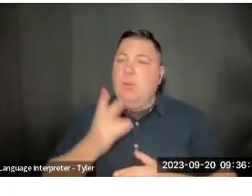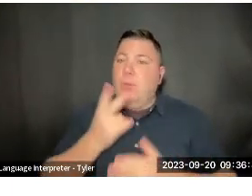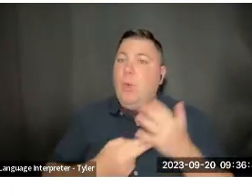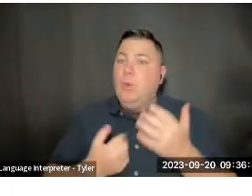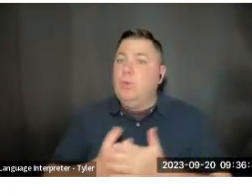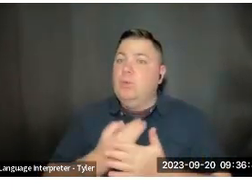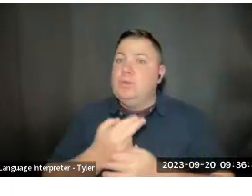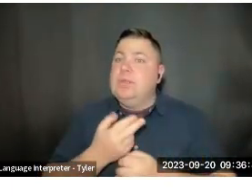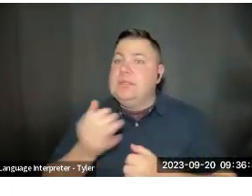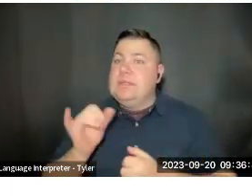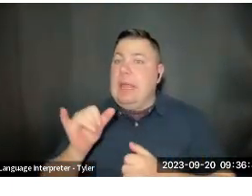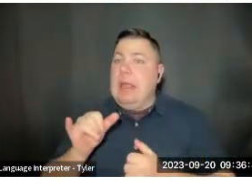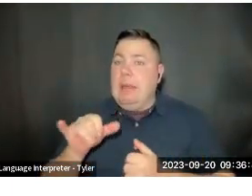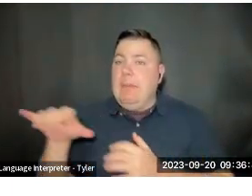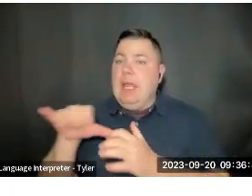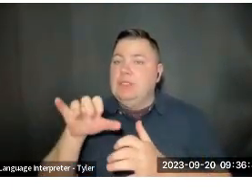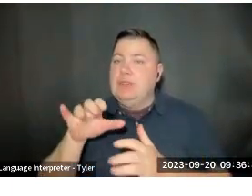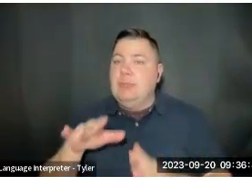action plan.